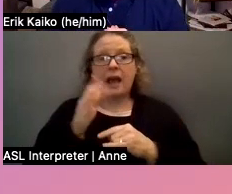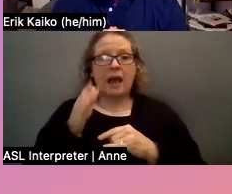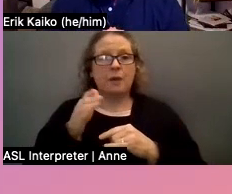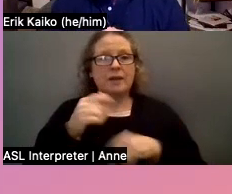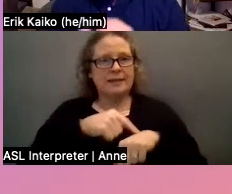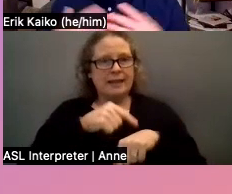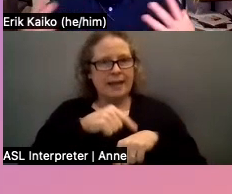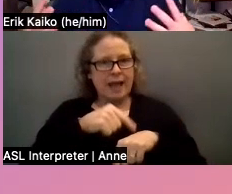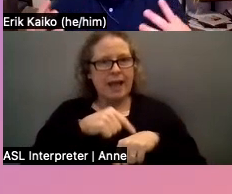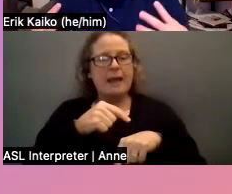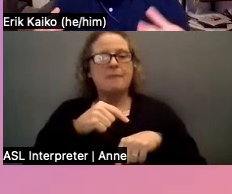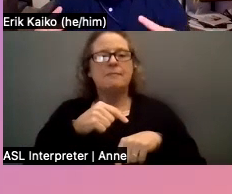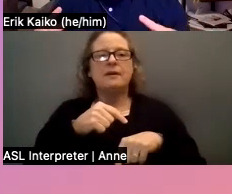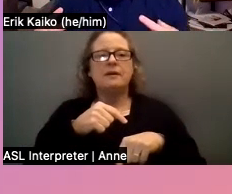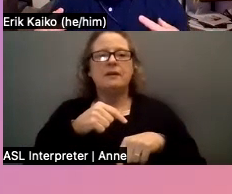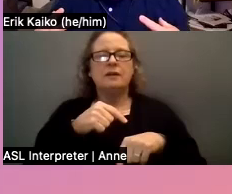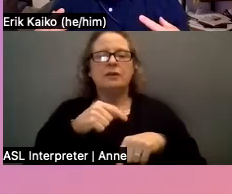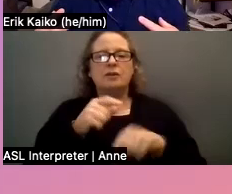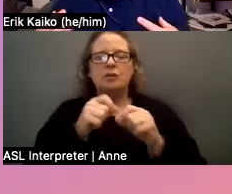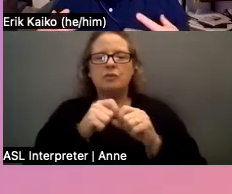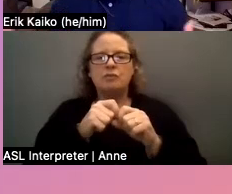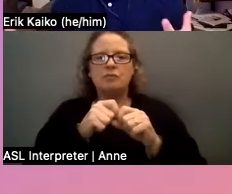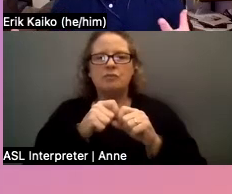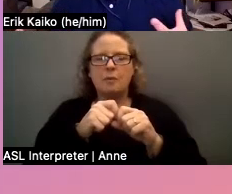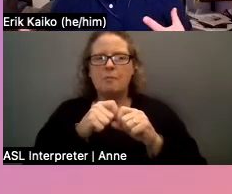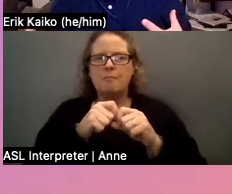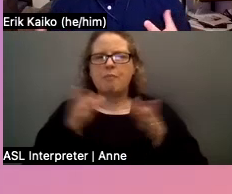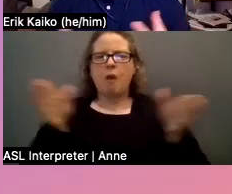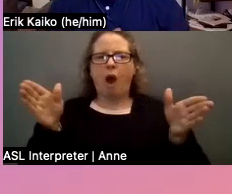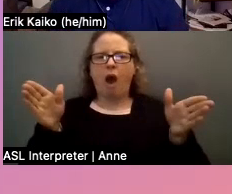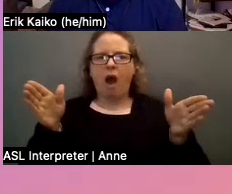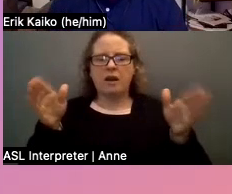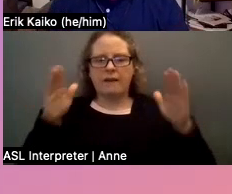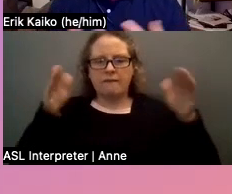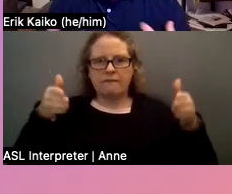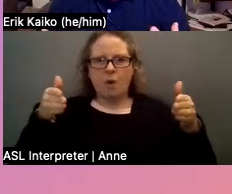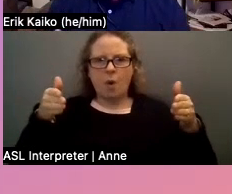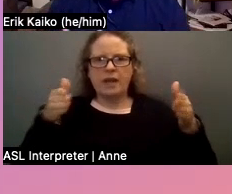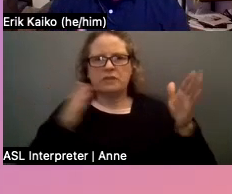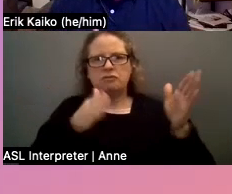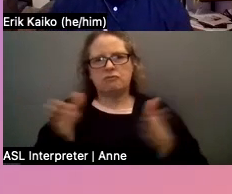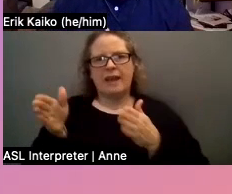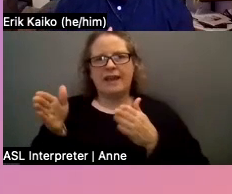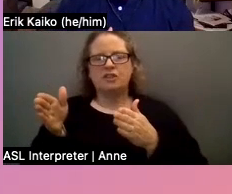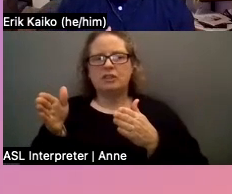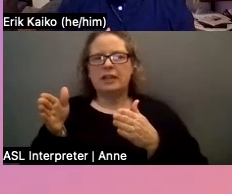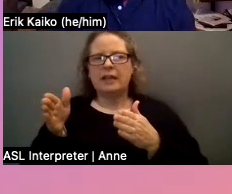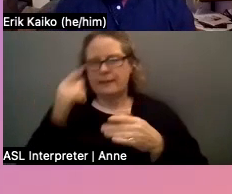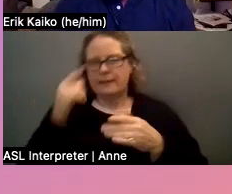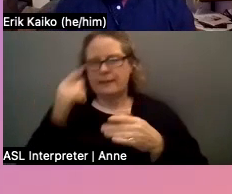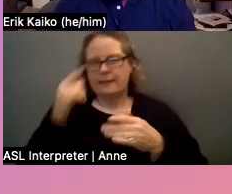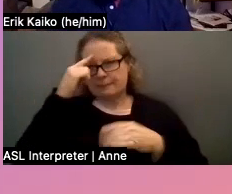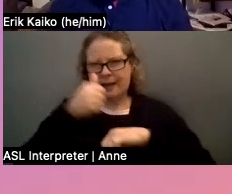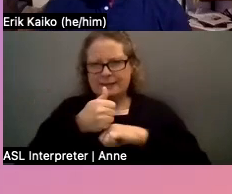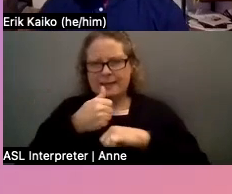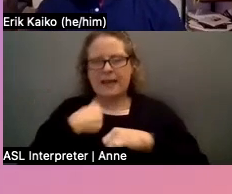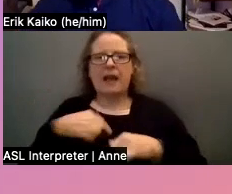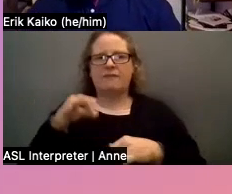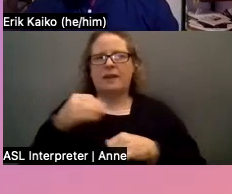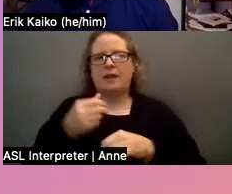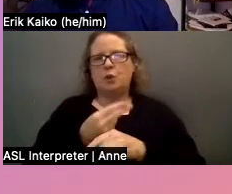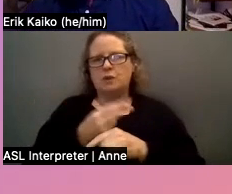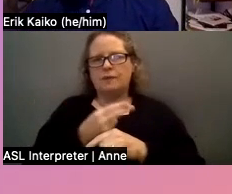of zoom out and focus more on strategy and this mindset that I've found useful as I think about why